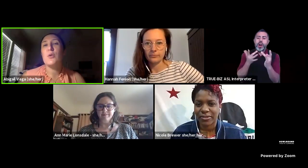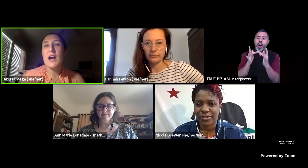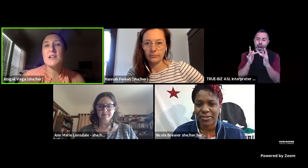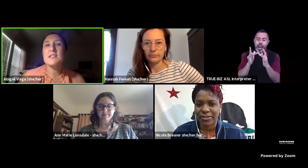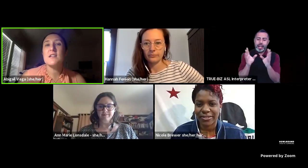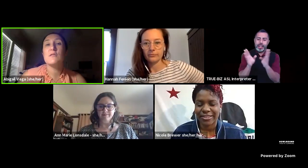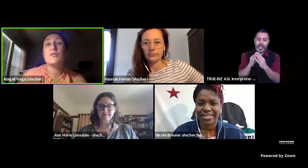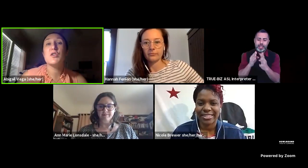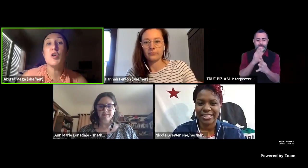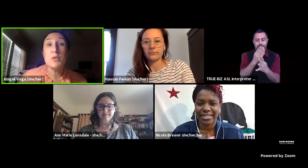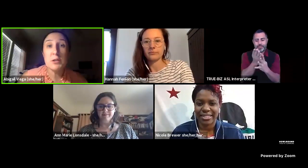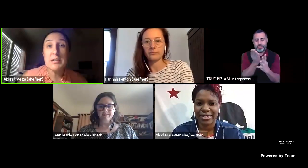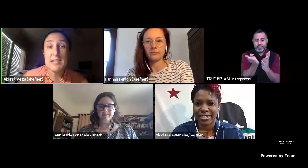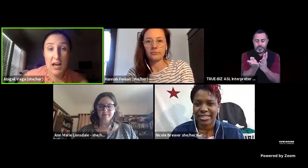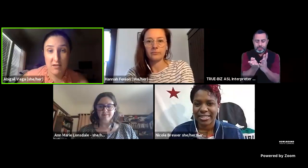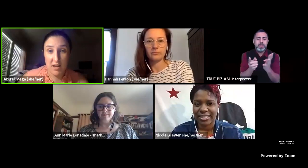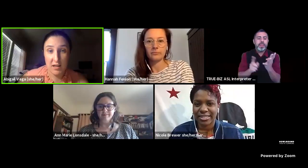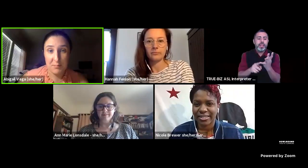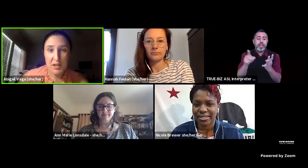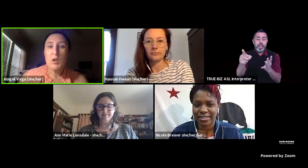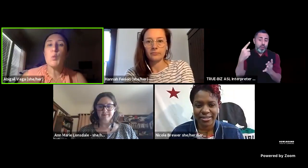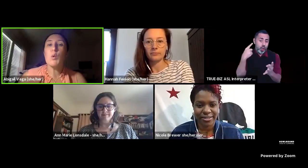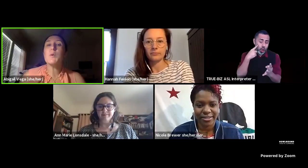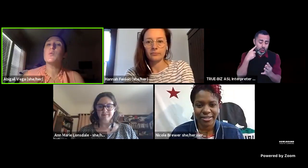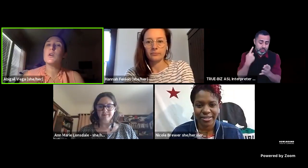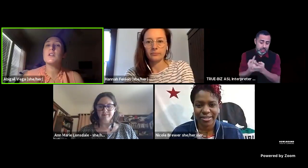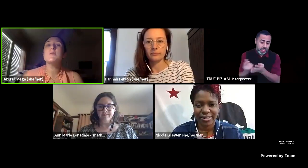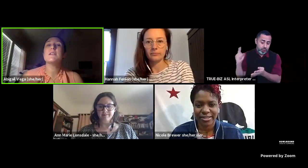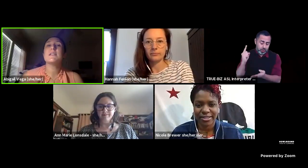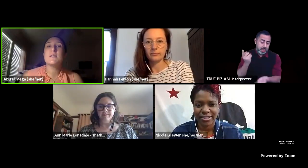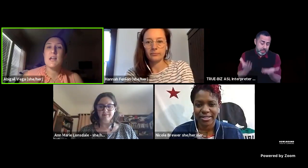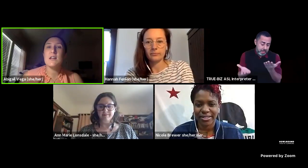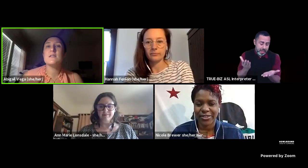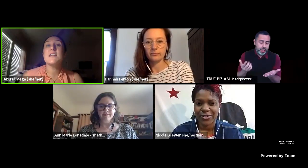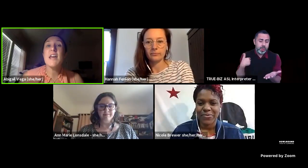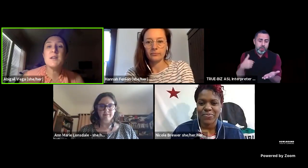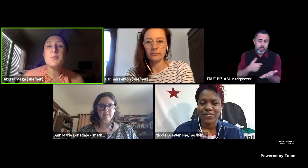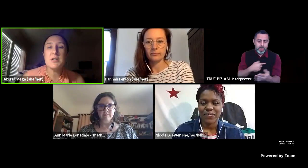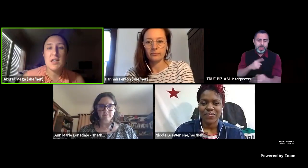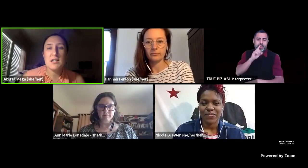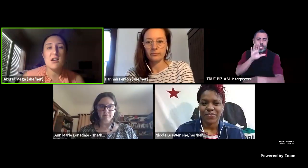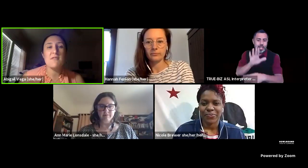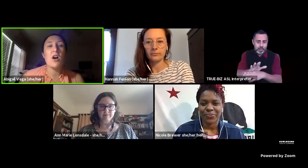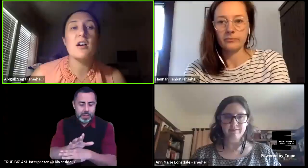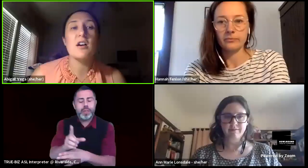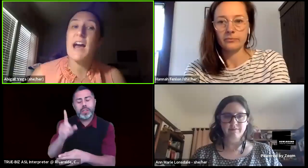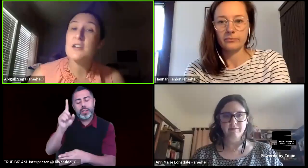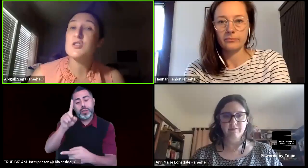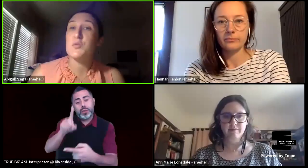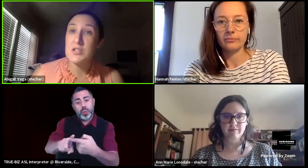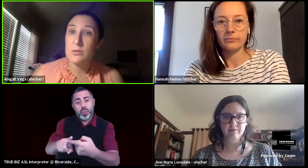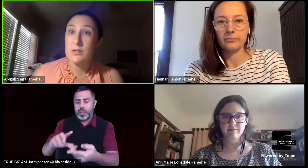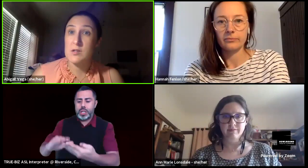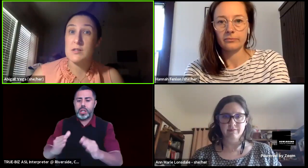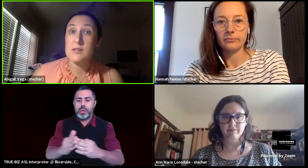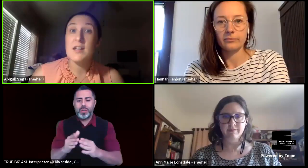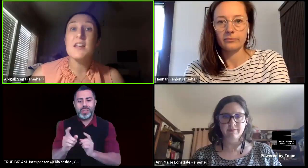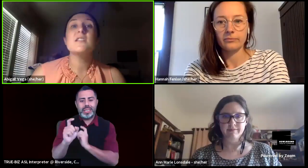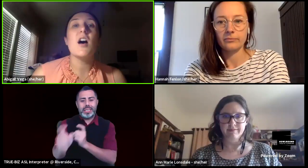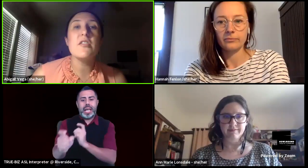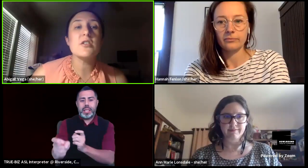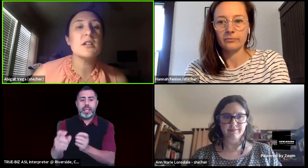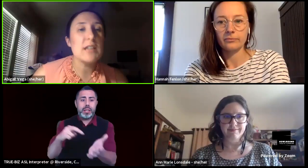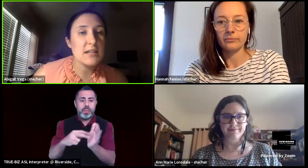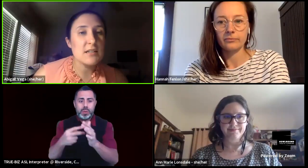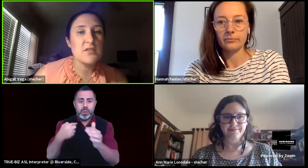to a practice of community tithing, where we work to extend 10% of our cash resources